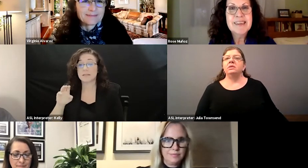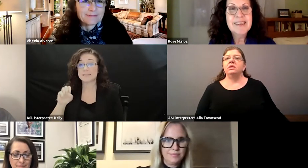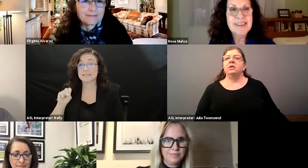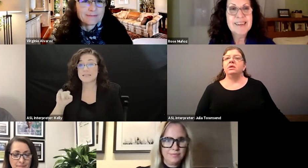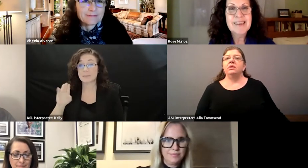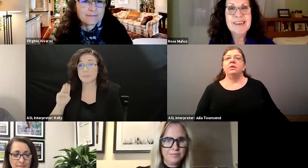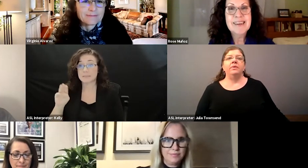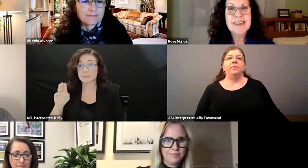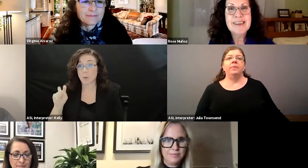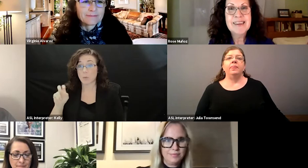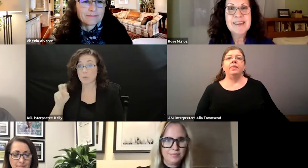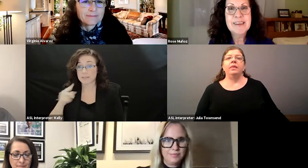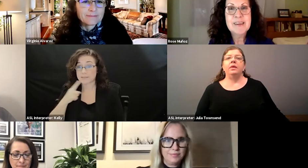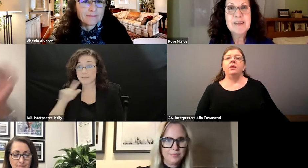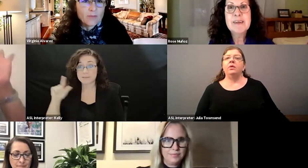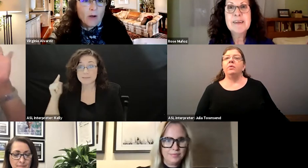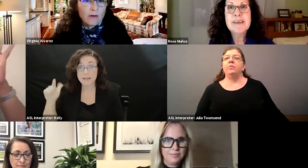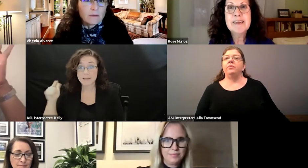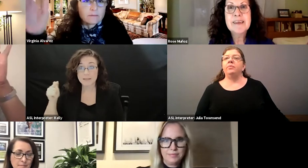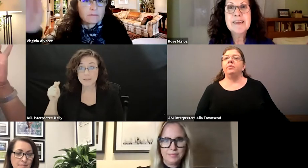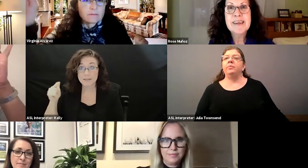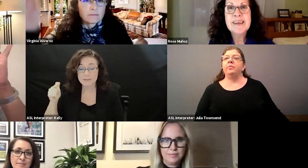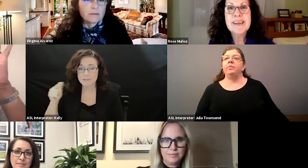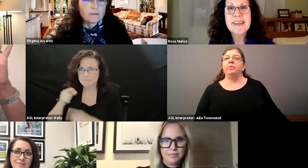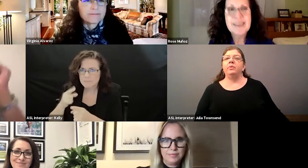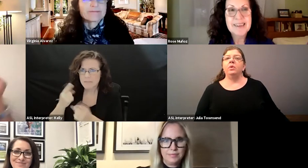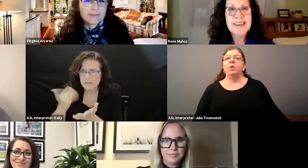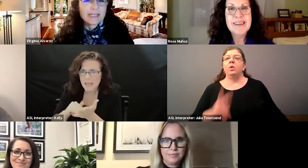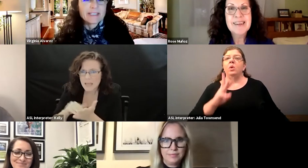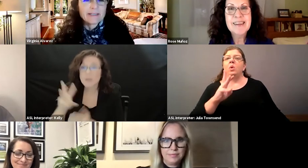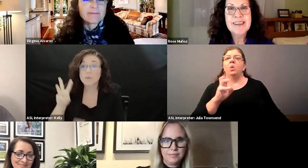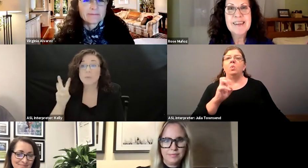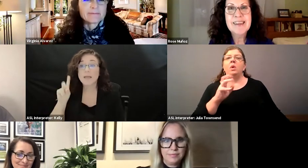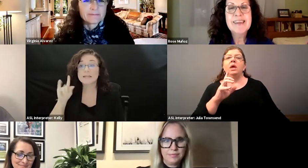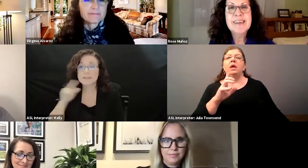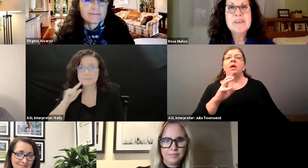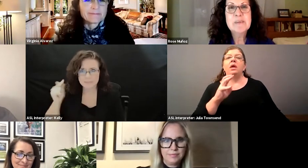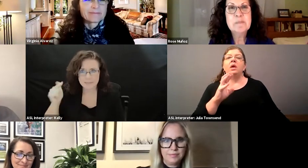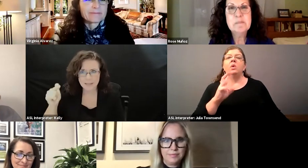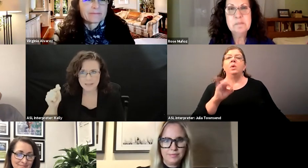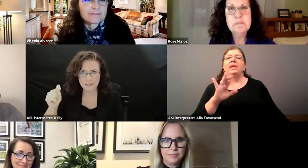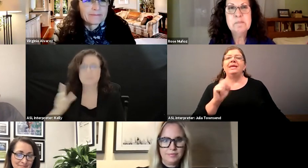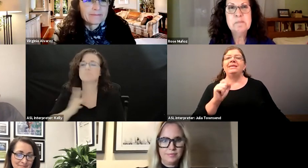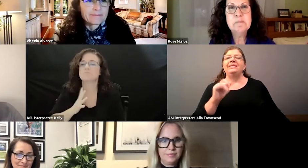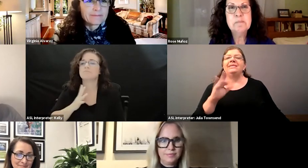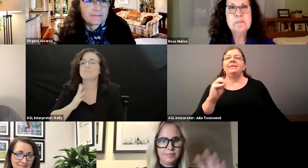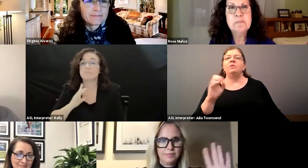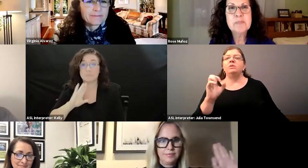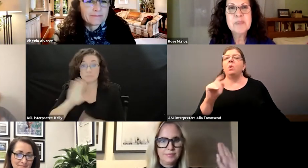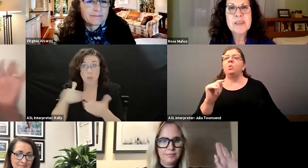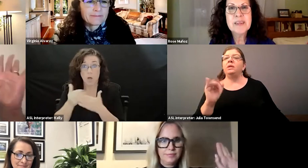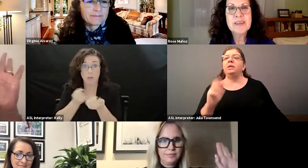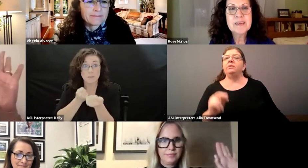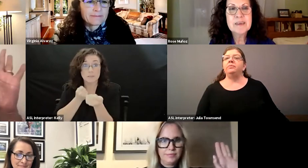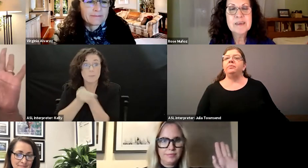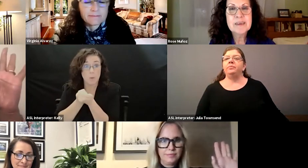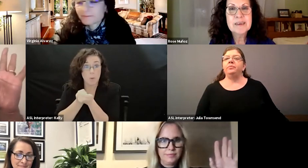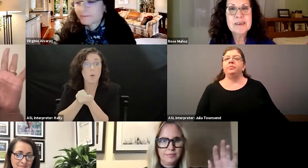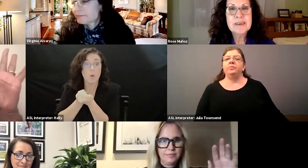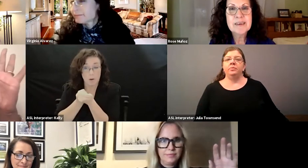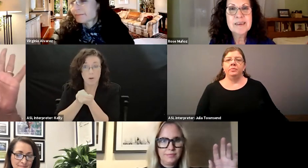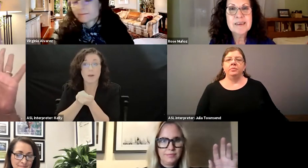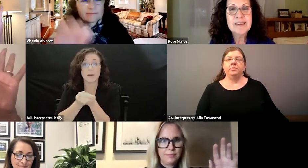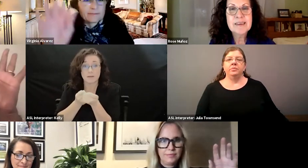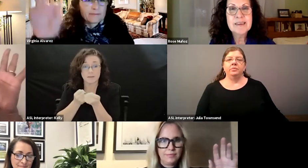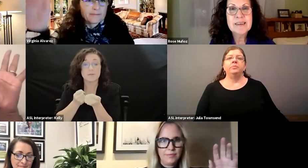sorry could you say if you're a second yes wendy thank you all all in favor signify by saying i